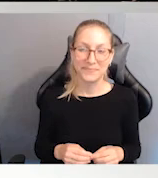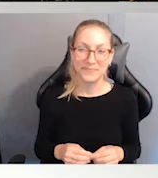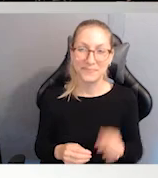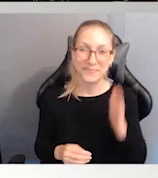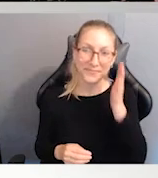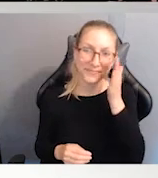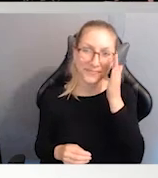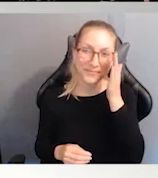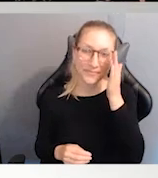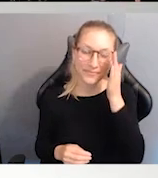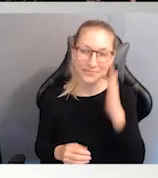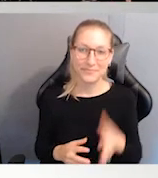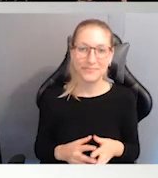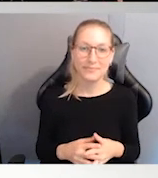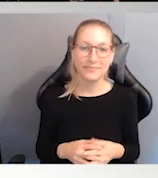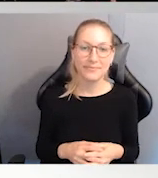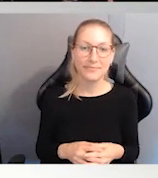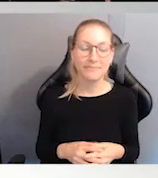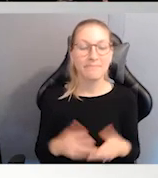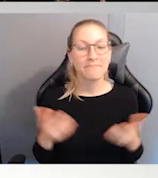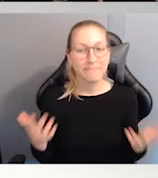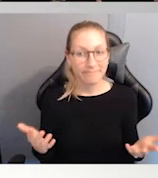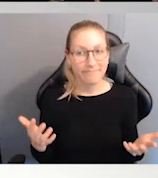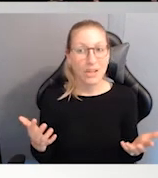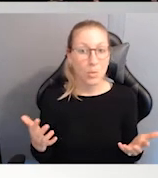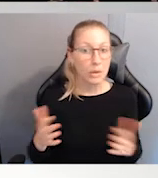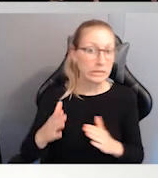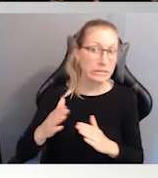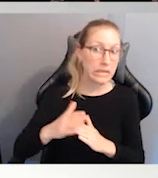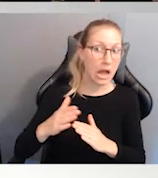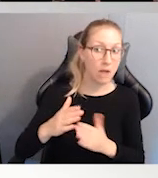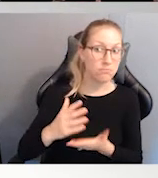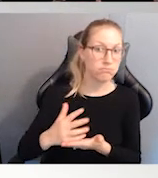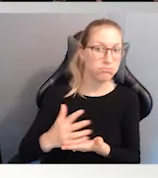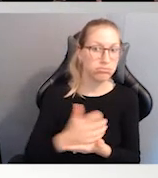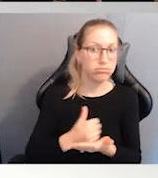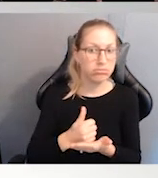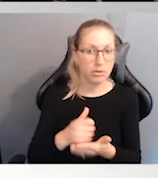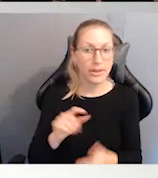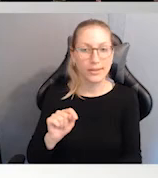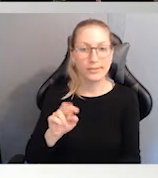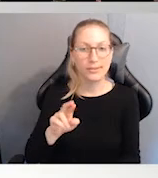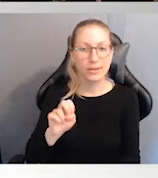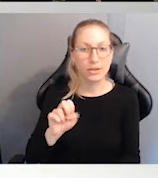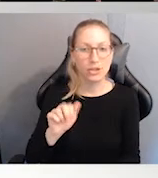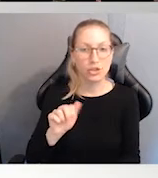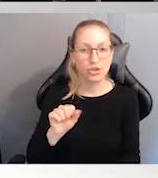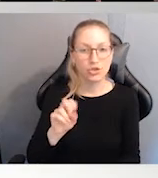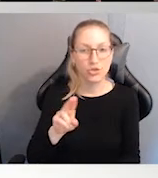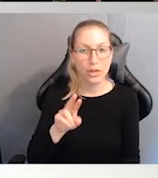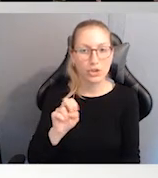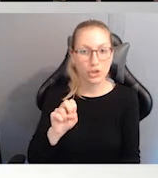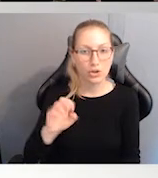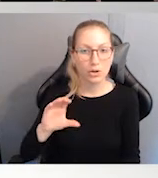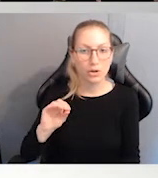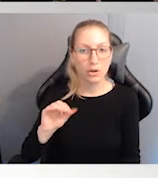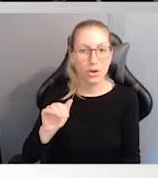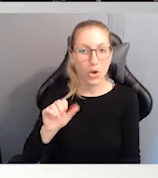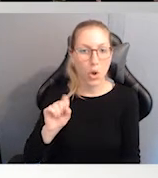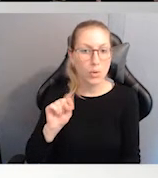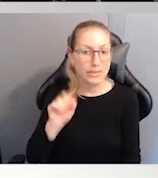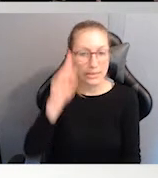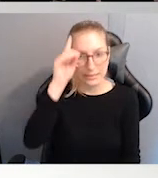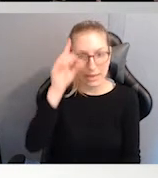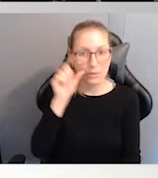Your highest donation? Well, the highest donations that we really get is the Treasure Coast Down Syndrome Awareness Group every year has donated to